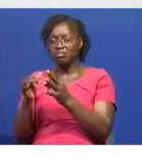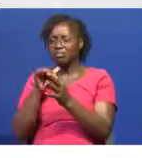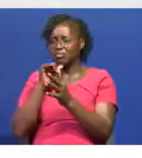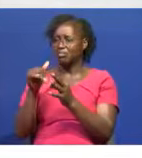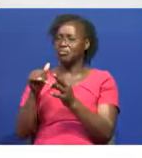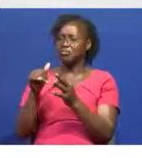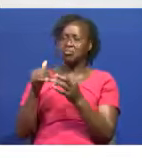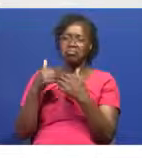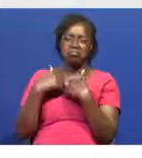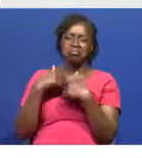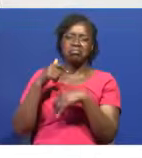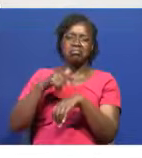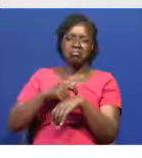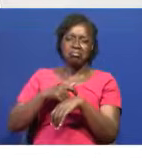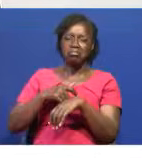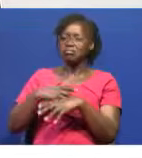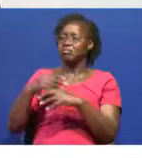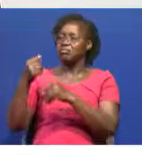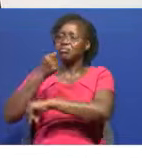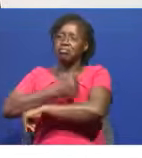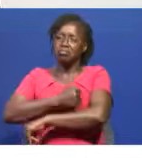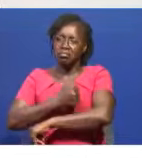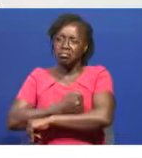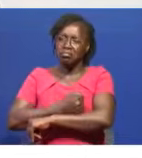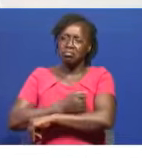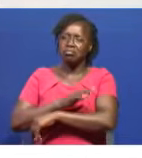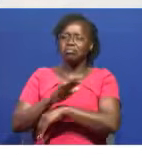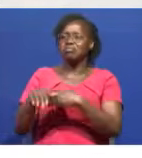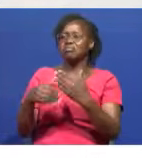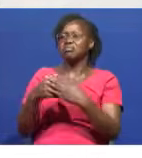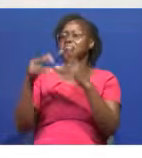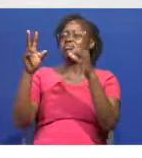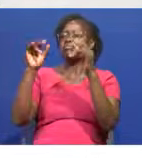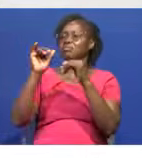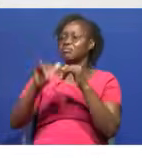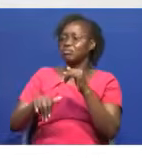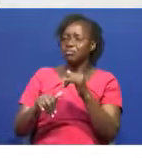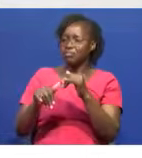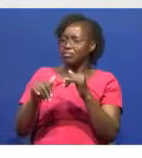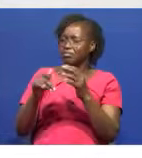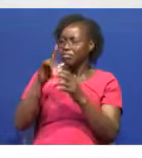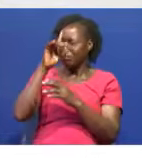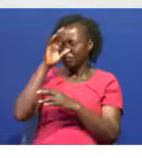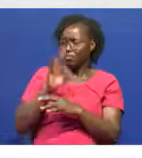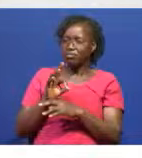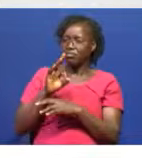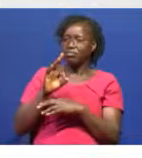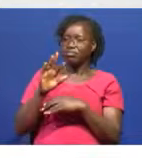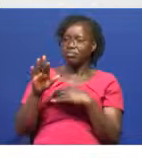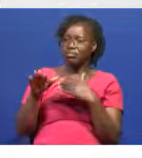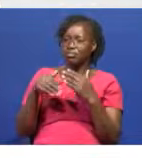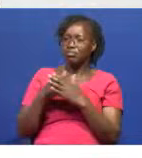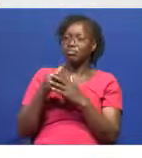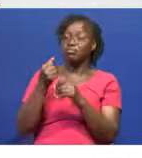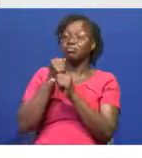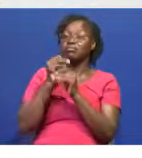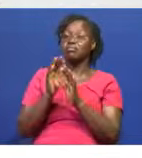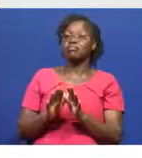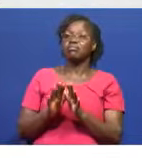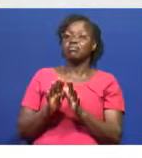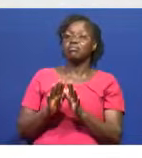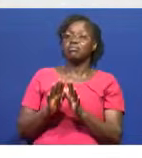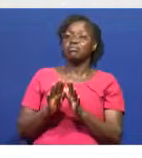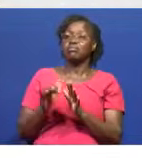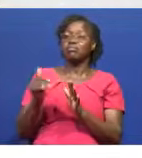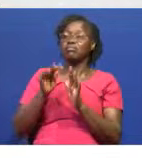pads for girls when they're going to school, and those it's all over. It's an issue that should be taken seriously by all stakeholders.